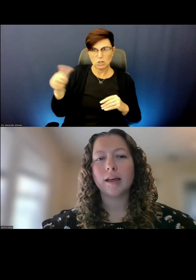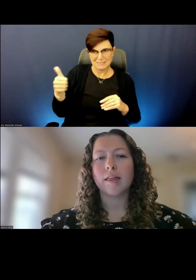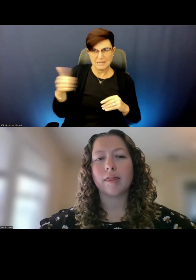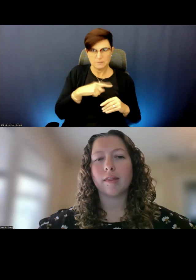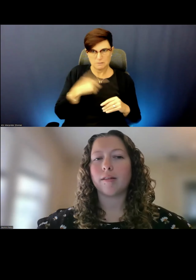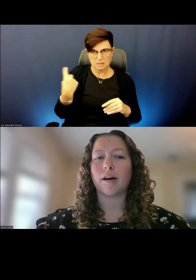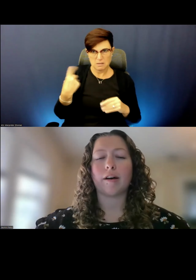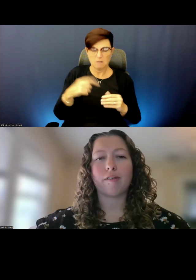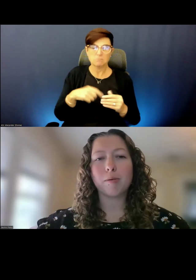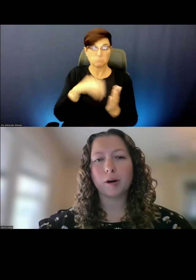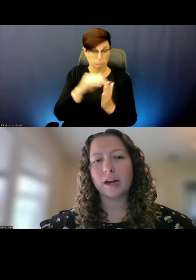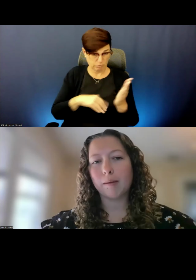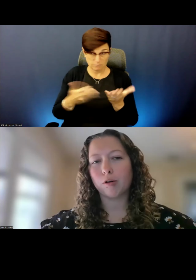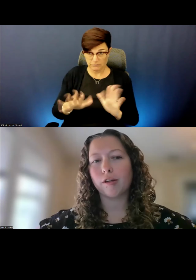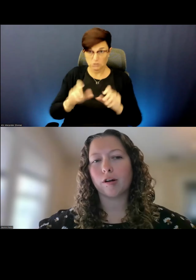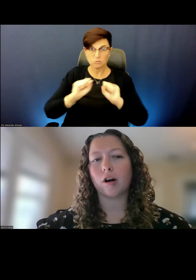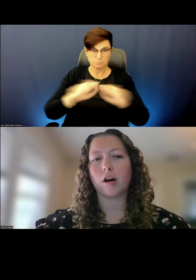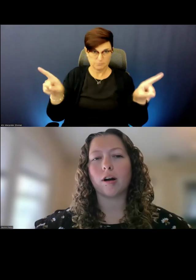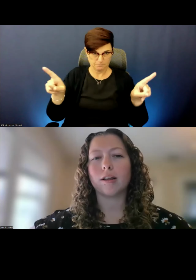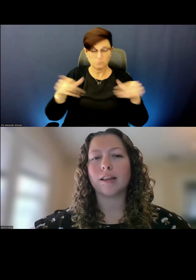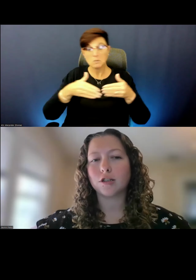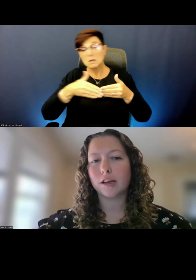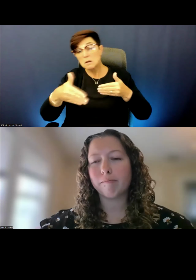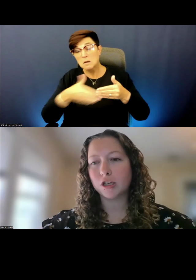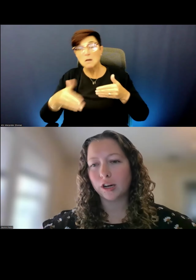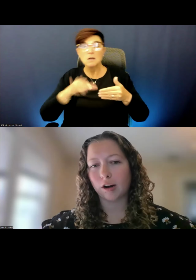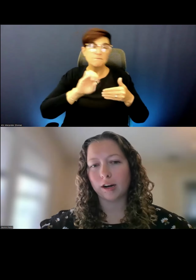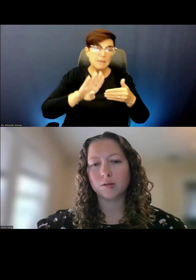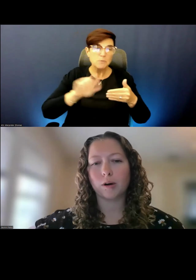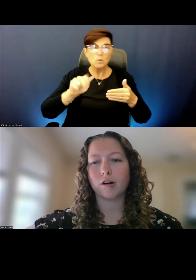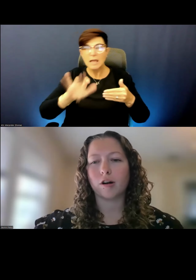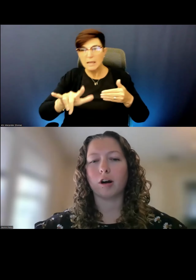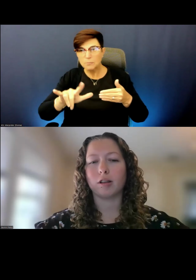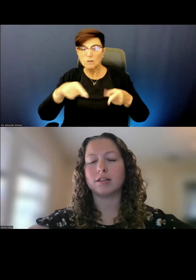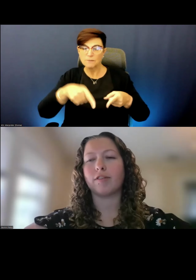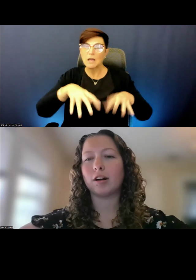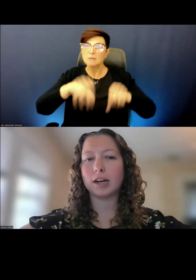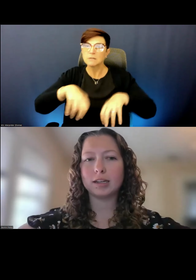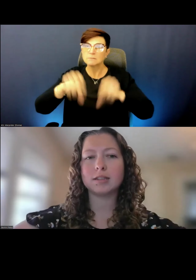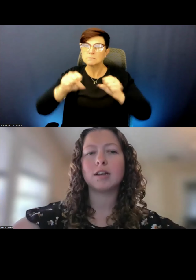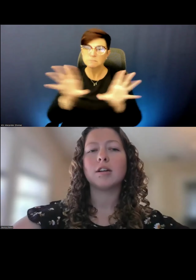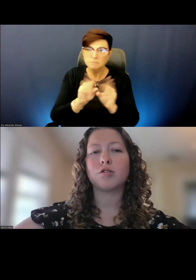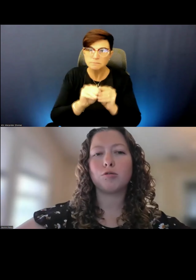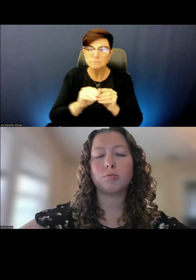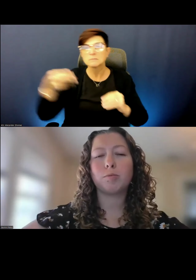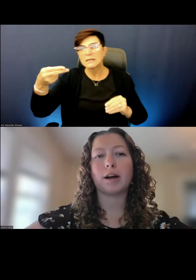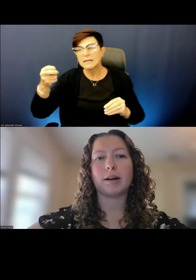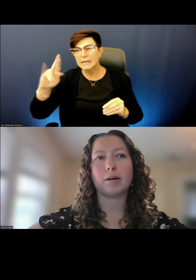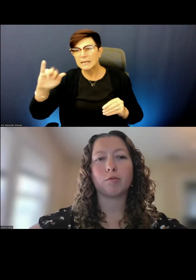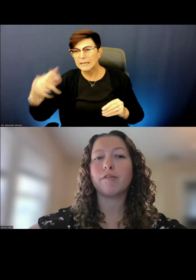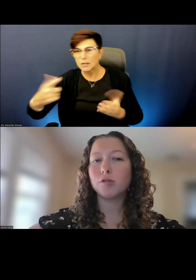between February and April, there are legislative budget hearings where there are lots of hearings